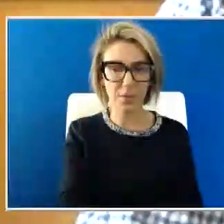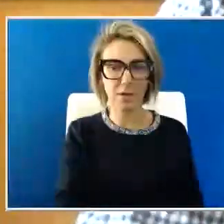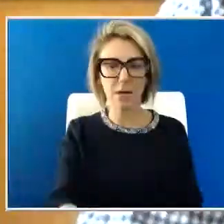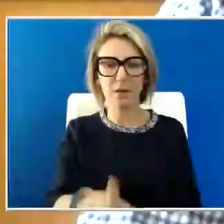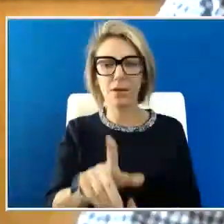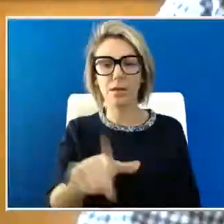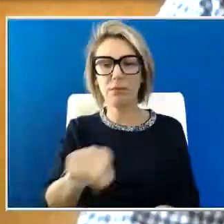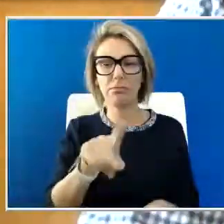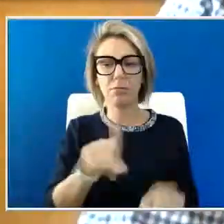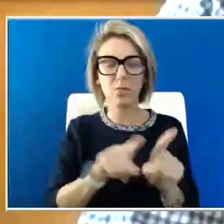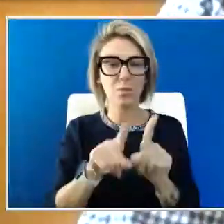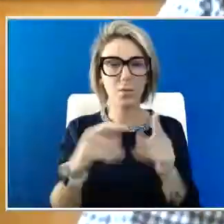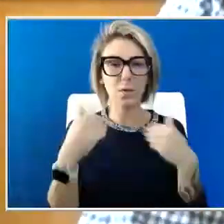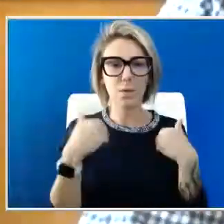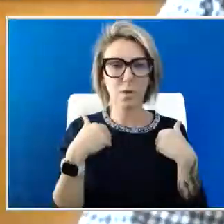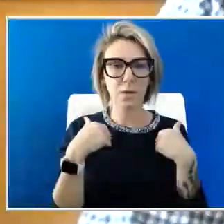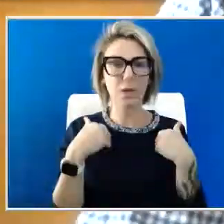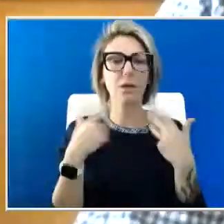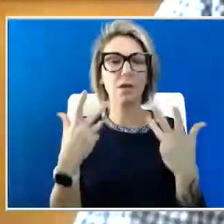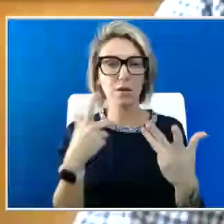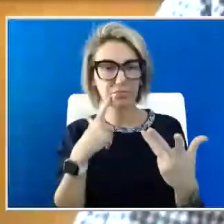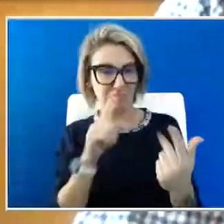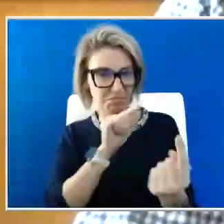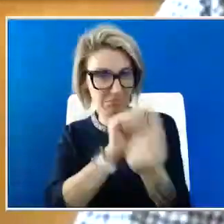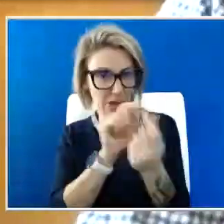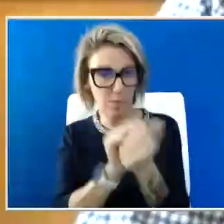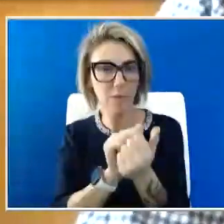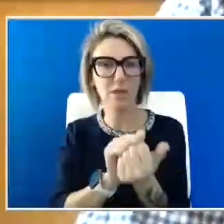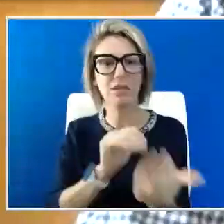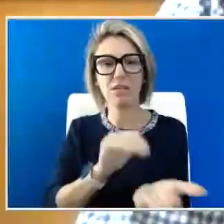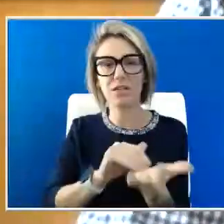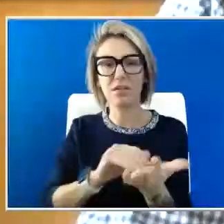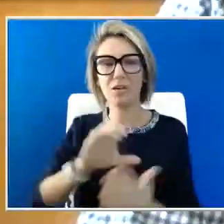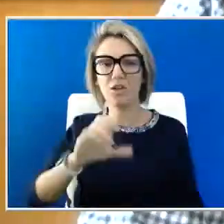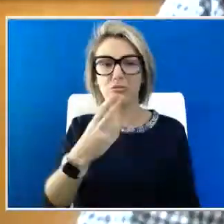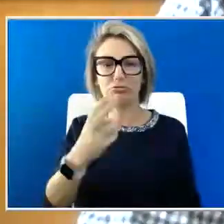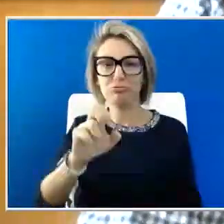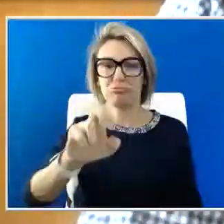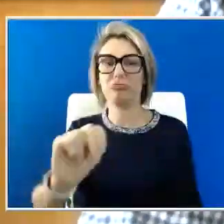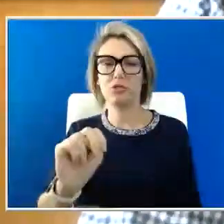met with Dr. Chen, I was very impressed by his